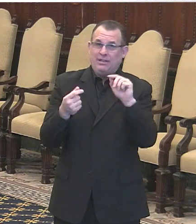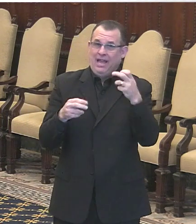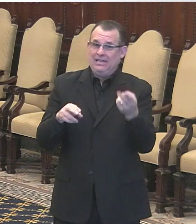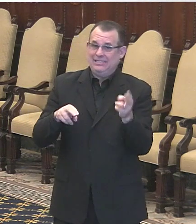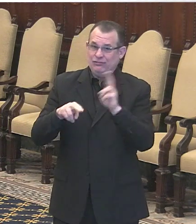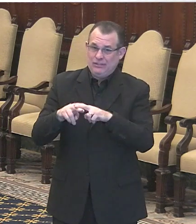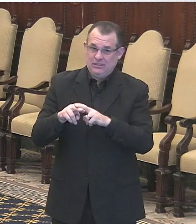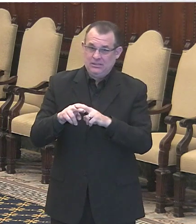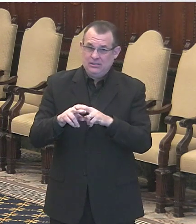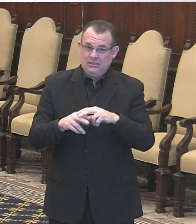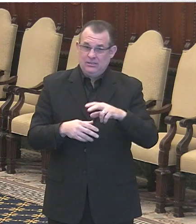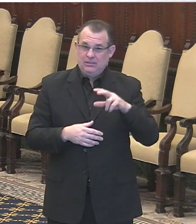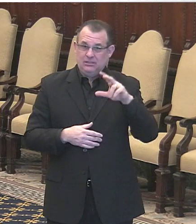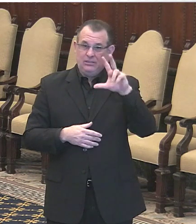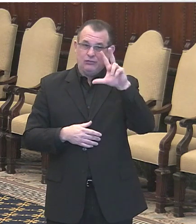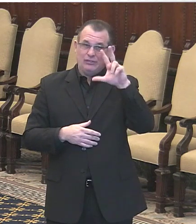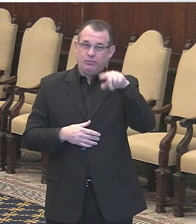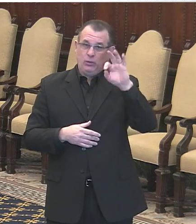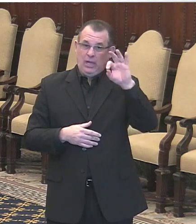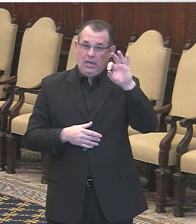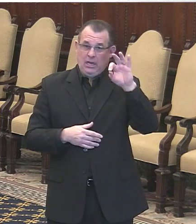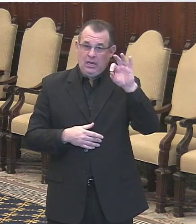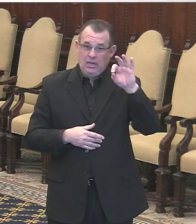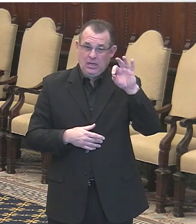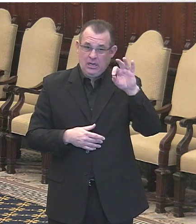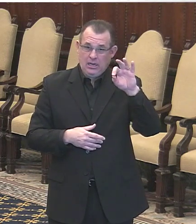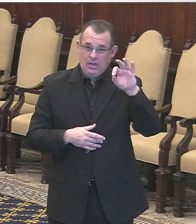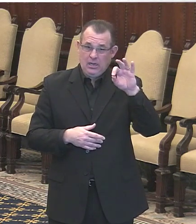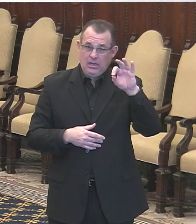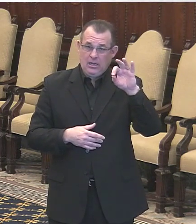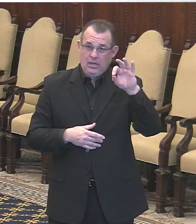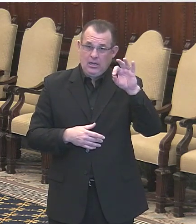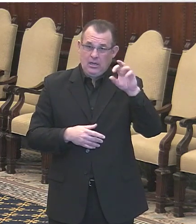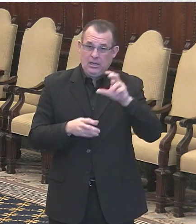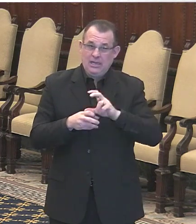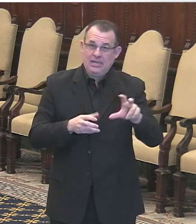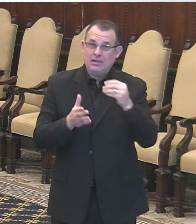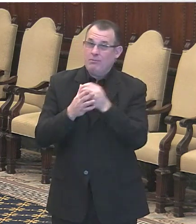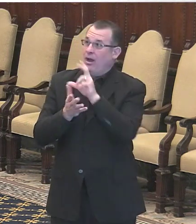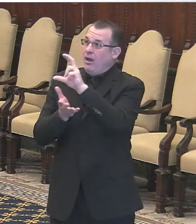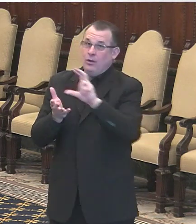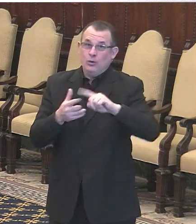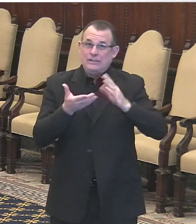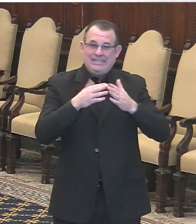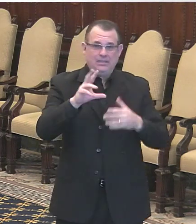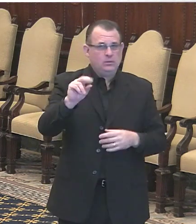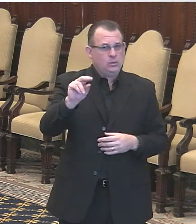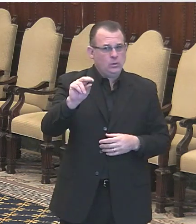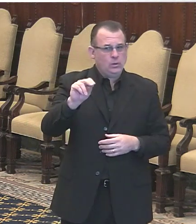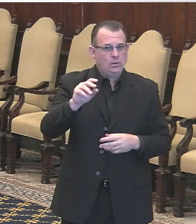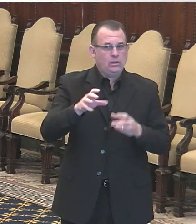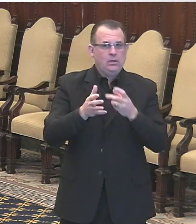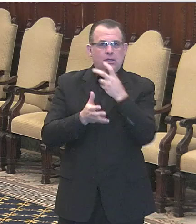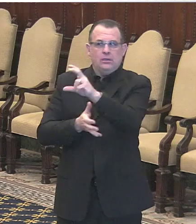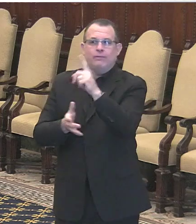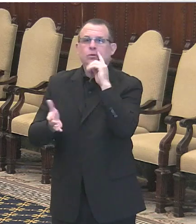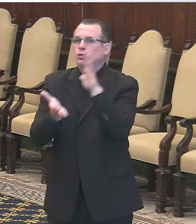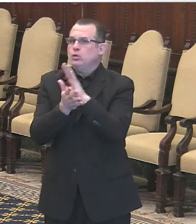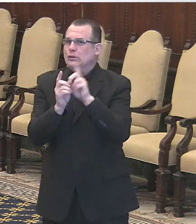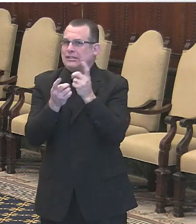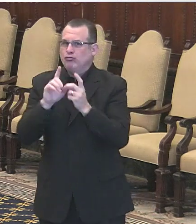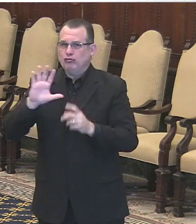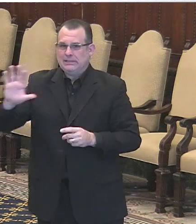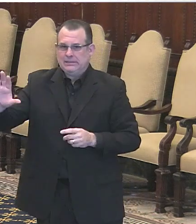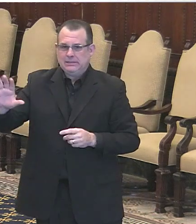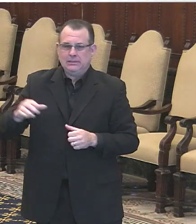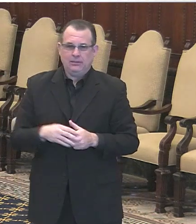3.9 something, and that money is not going to the city, it's going to the school district. The school district, we may have to maintain, as we